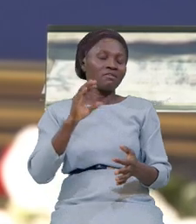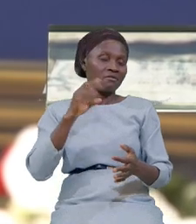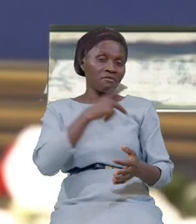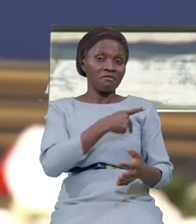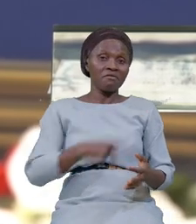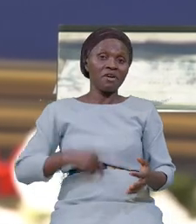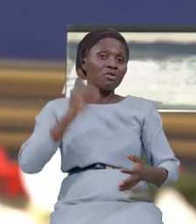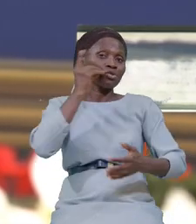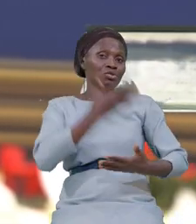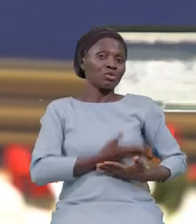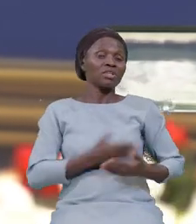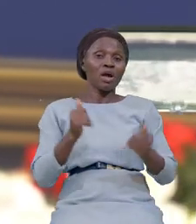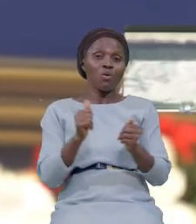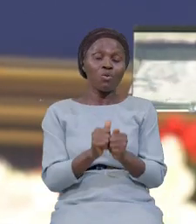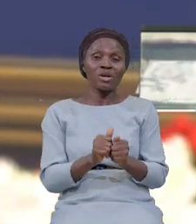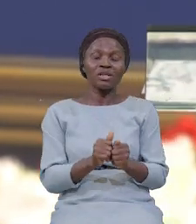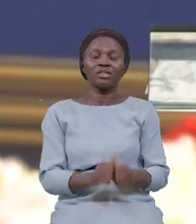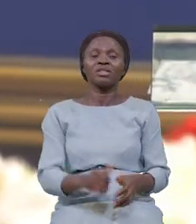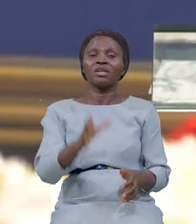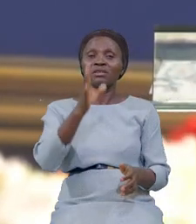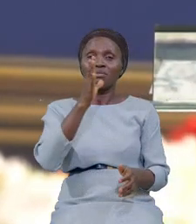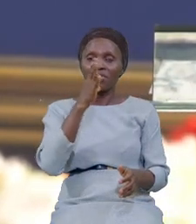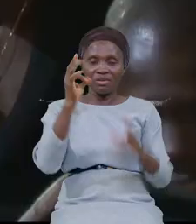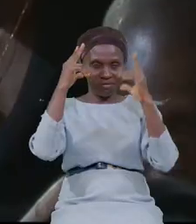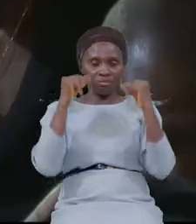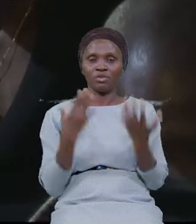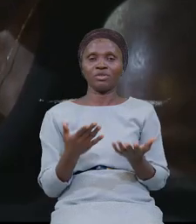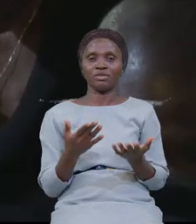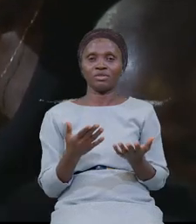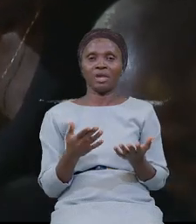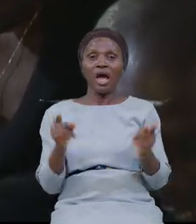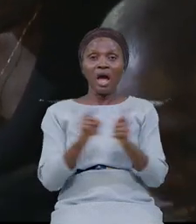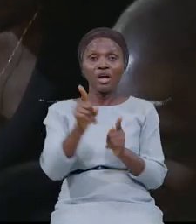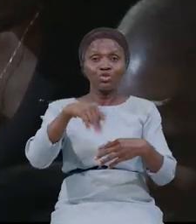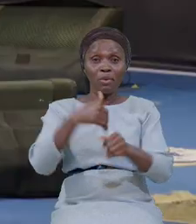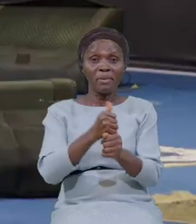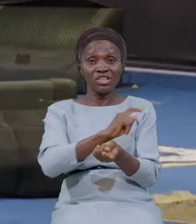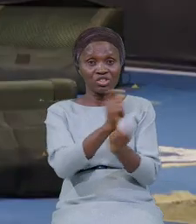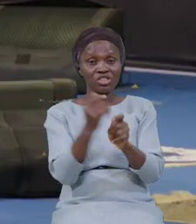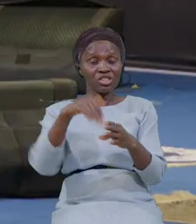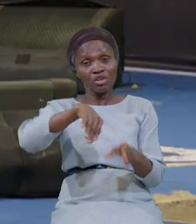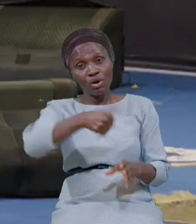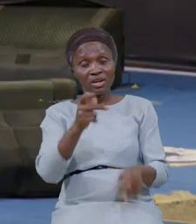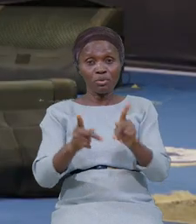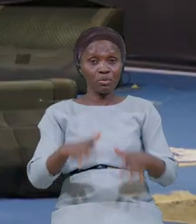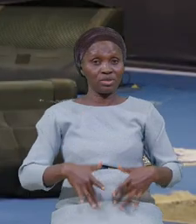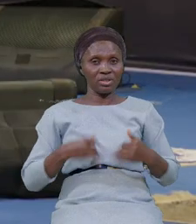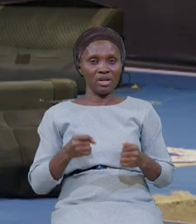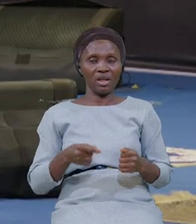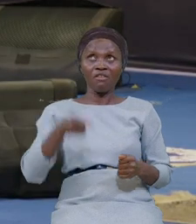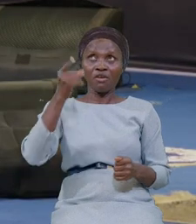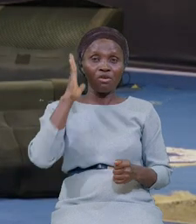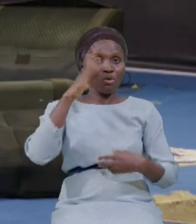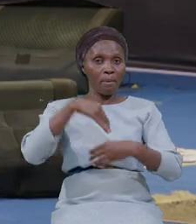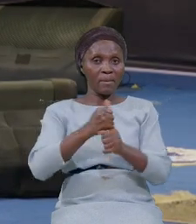will make tremendous change in your own life too. Whatever has brought tears in your eyes, the Lord